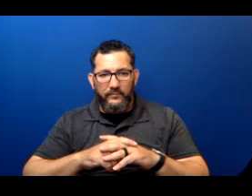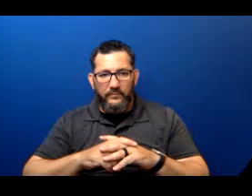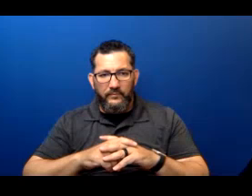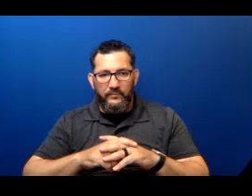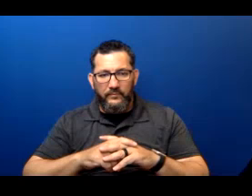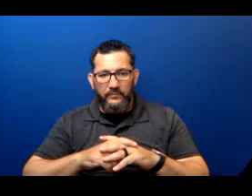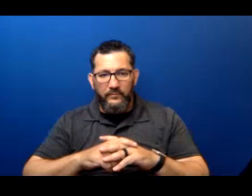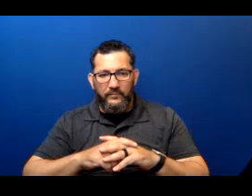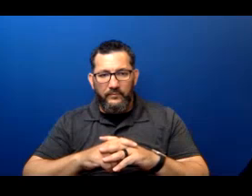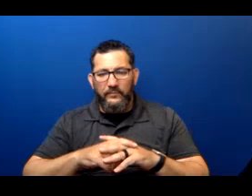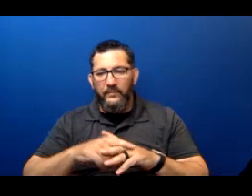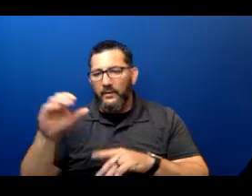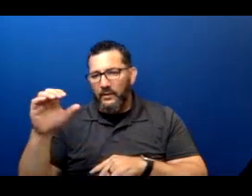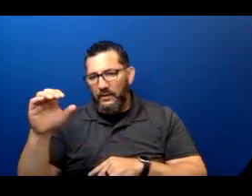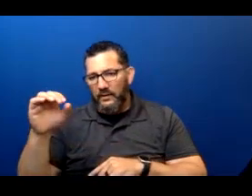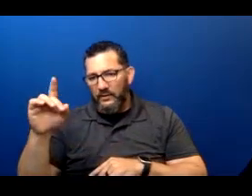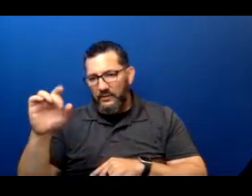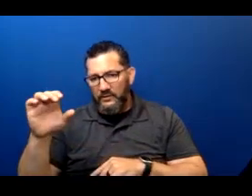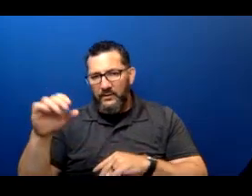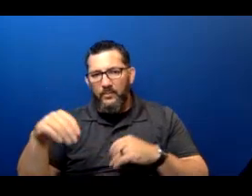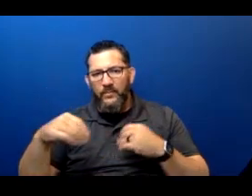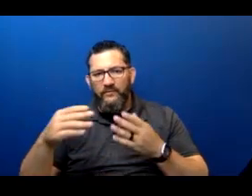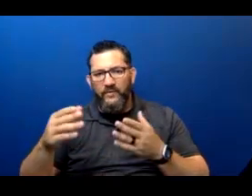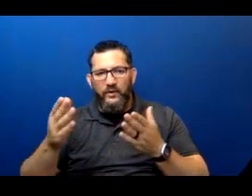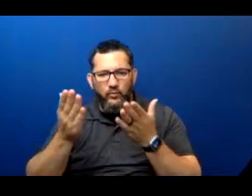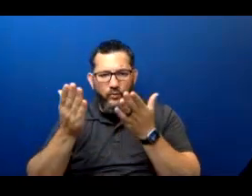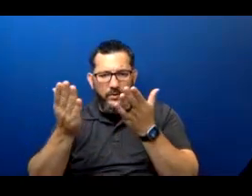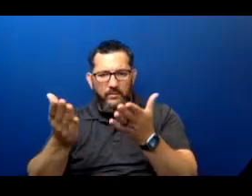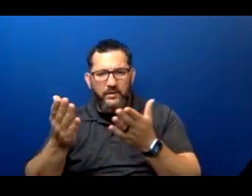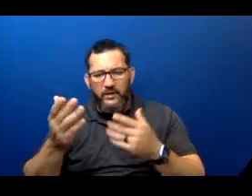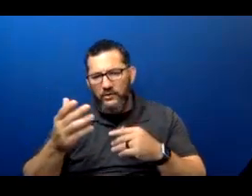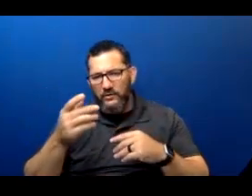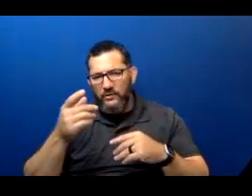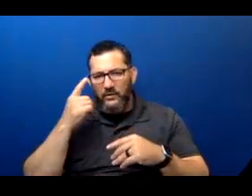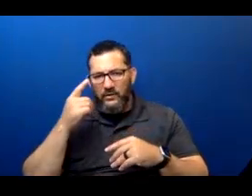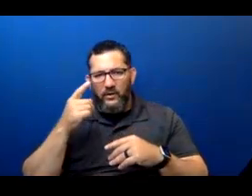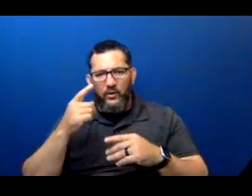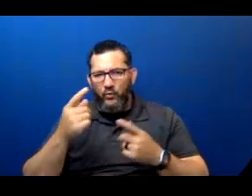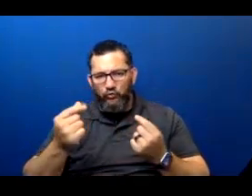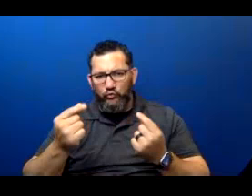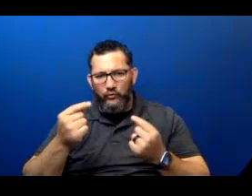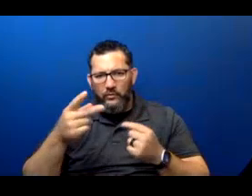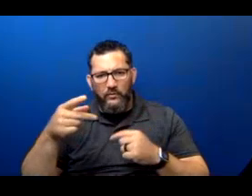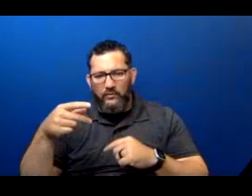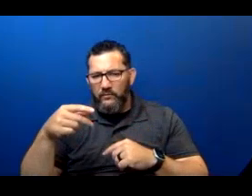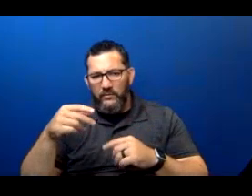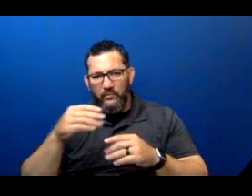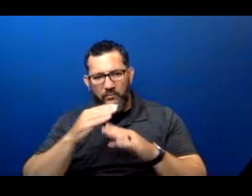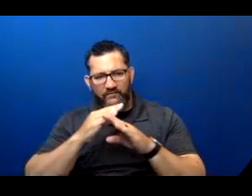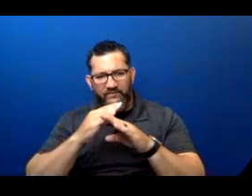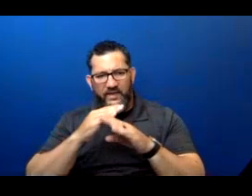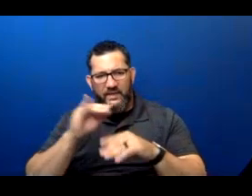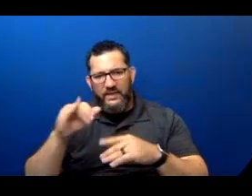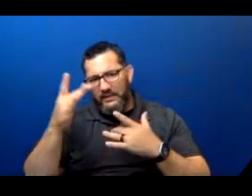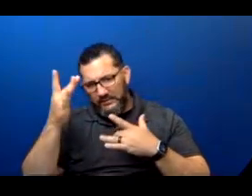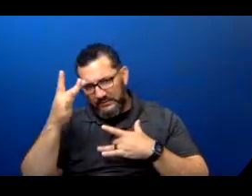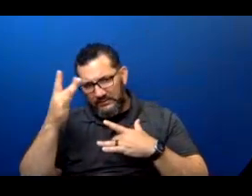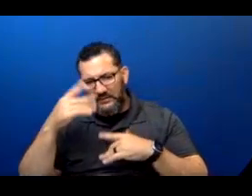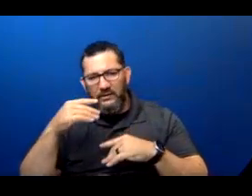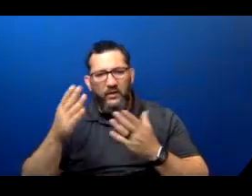So the CDC provides guidance on recommended pneumococcal vaccines, which, are the ones that help prevent this disease. So